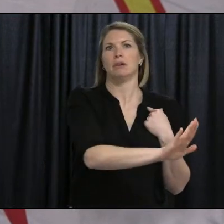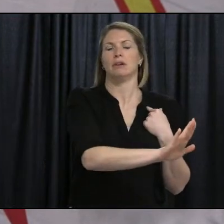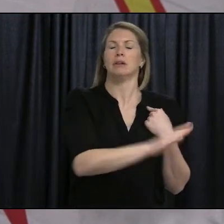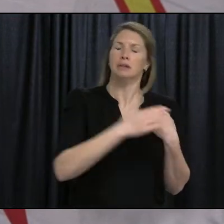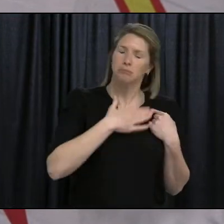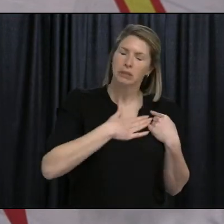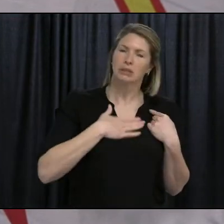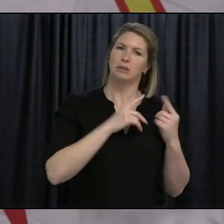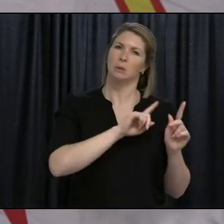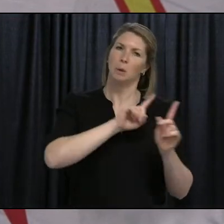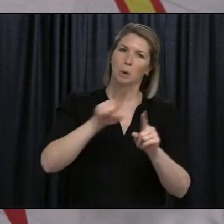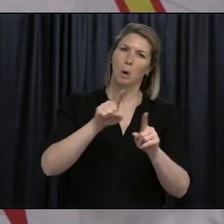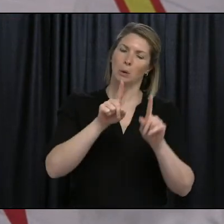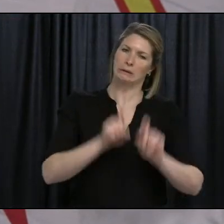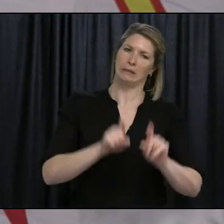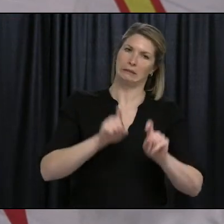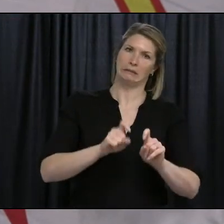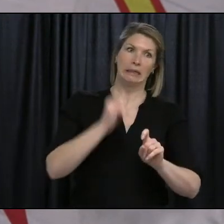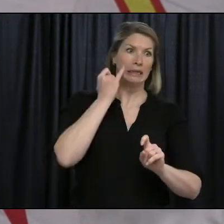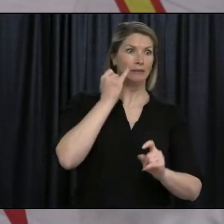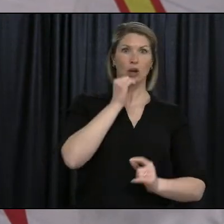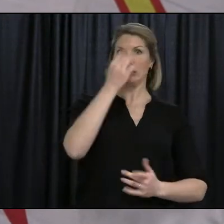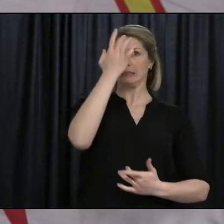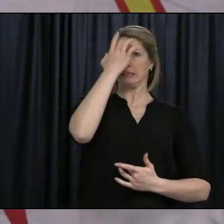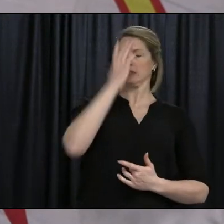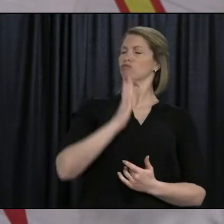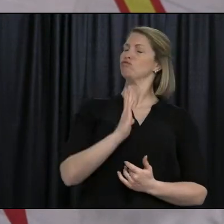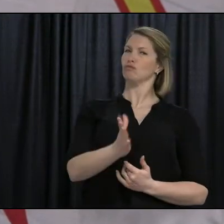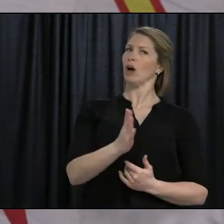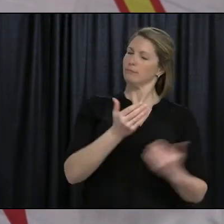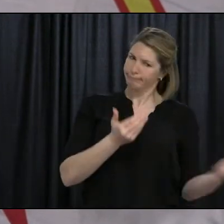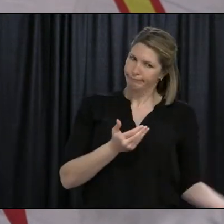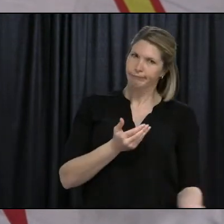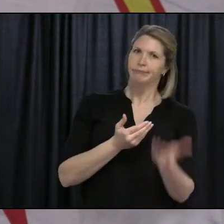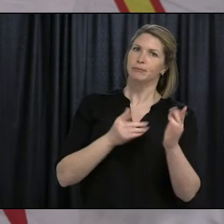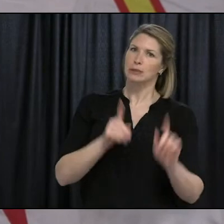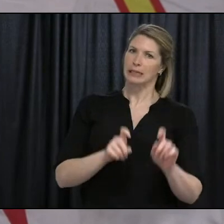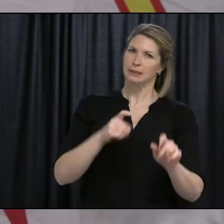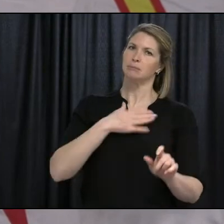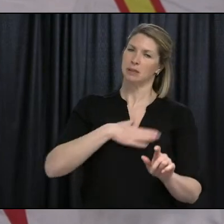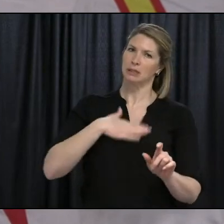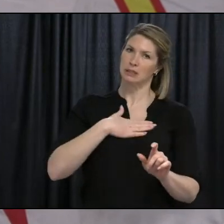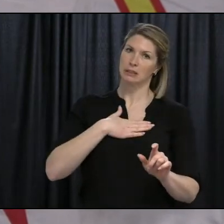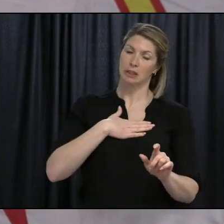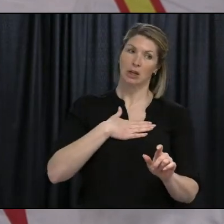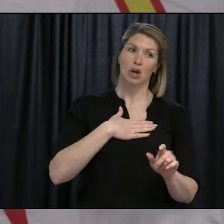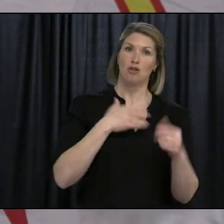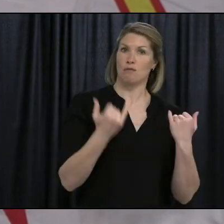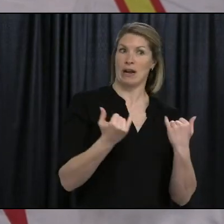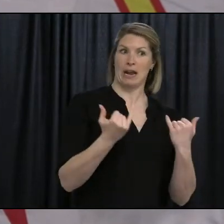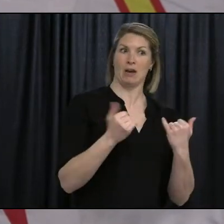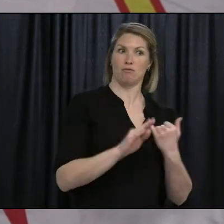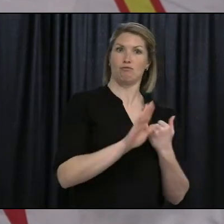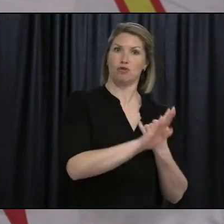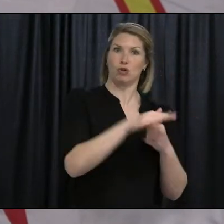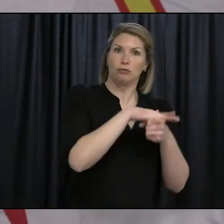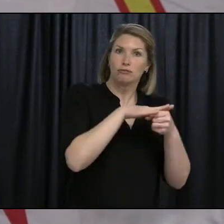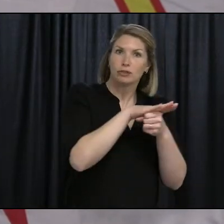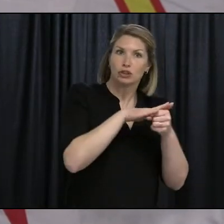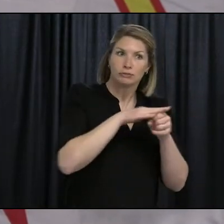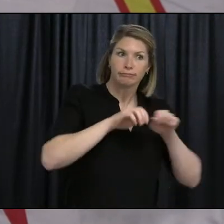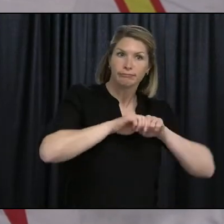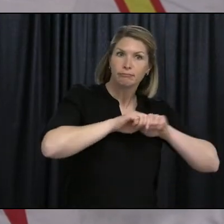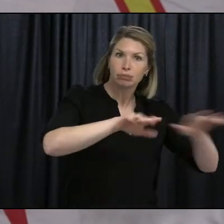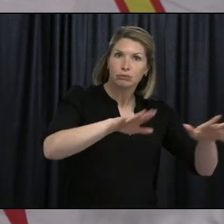or not. While we do not have any evidence that there is widespread community transmission in the region, there has been clearly